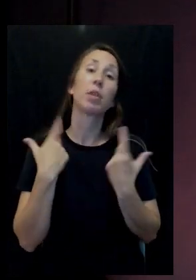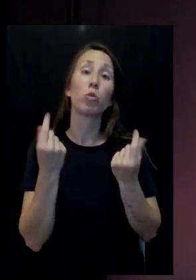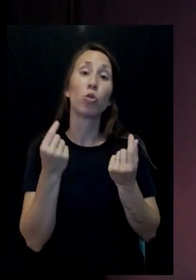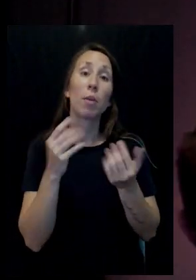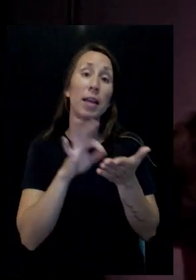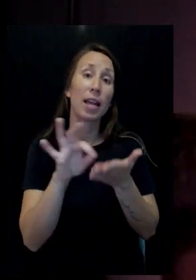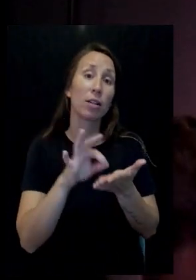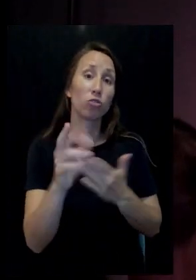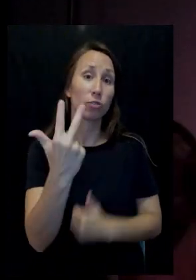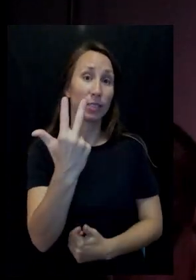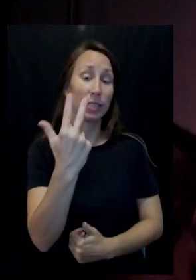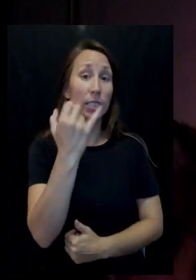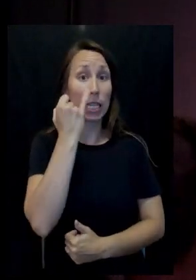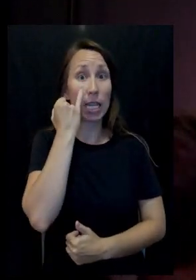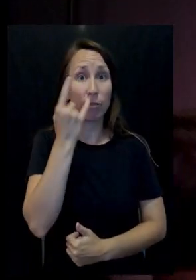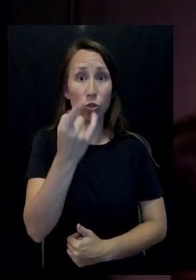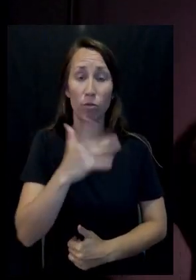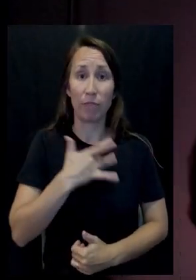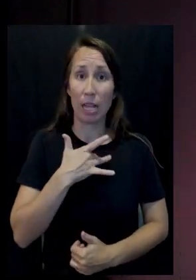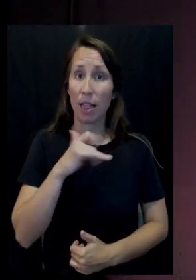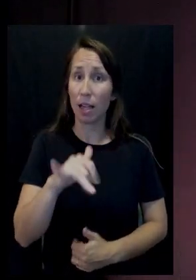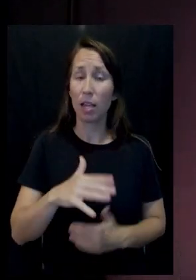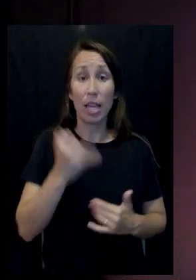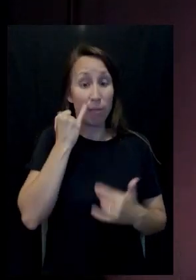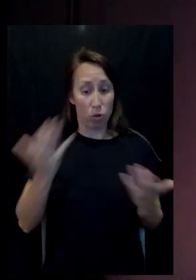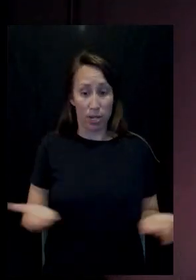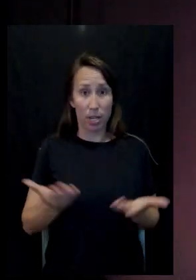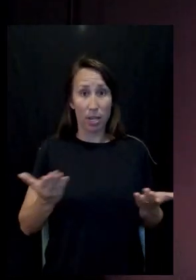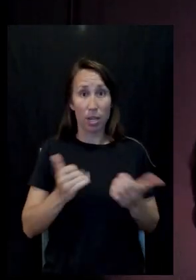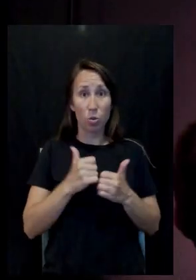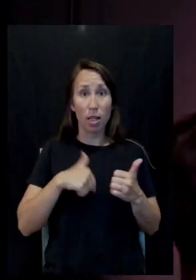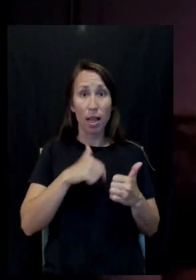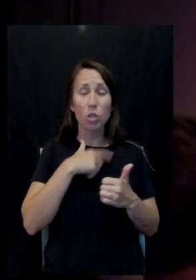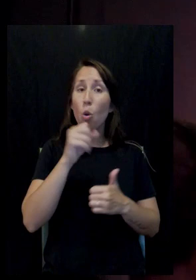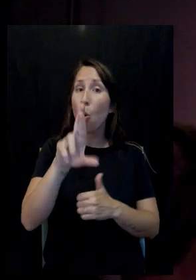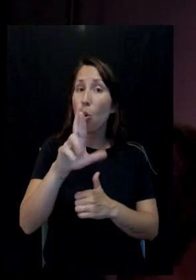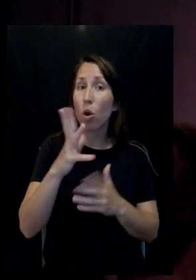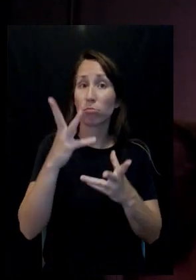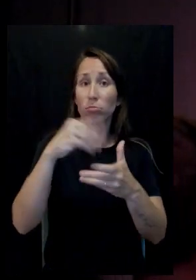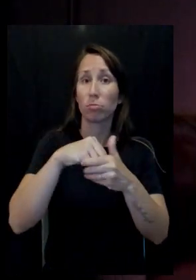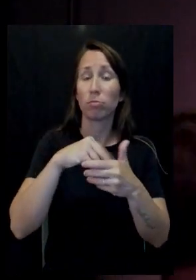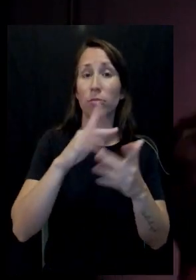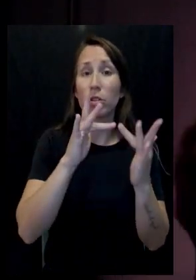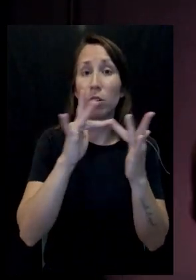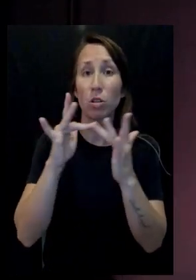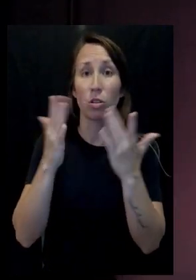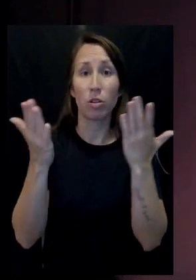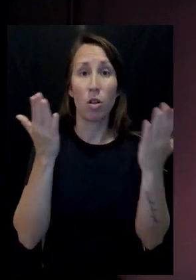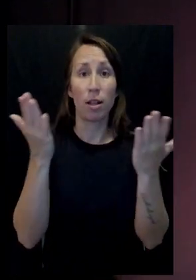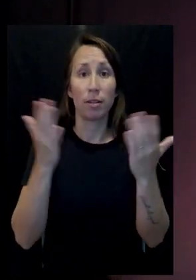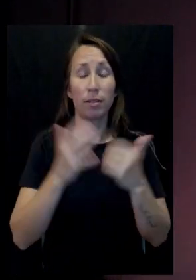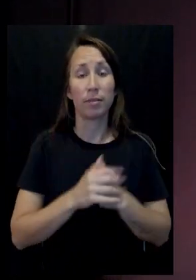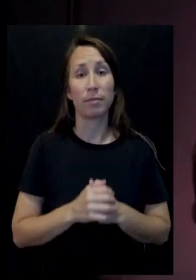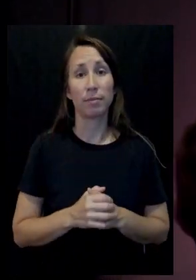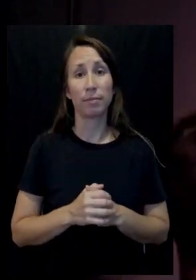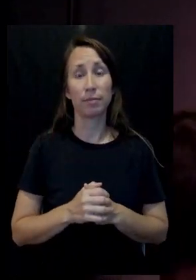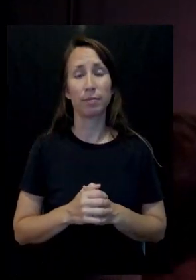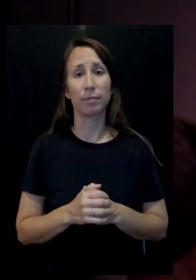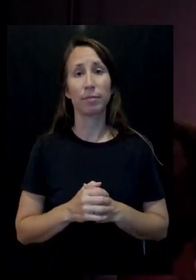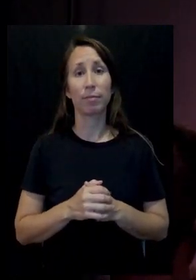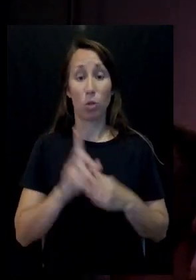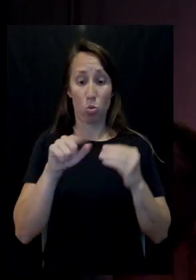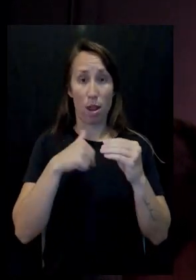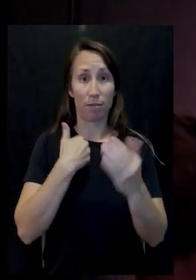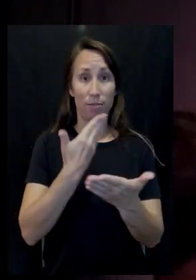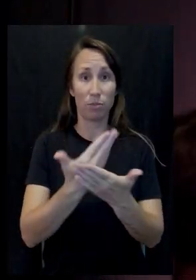to three. But if that's you today, either you're here with us in person or you're part of our service online. But when I get to three, I just want